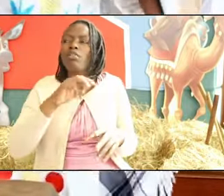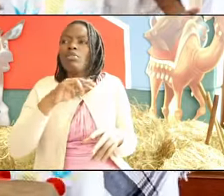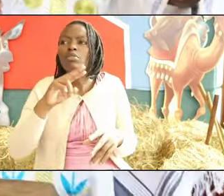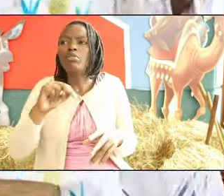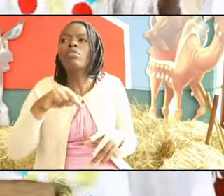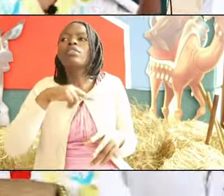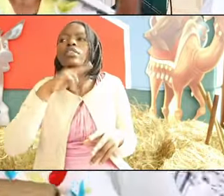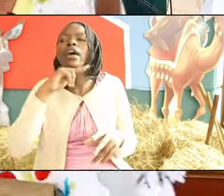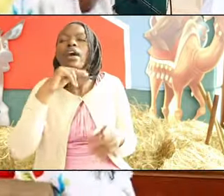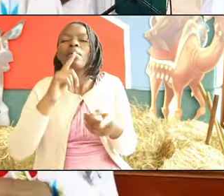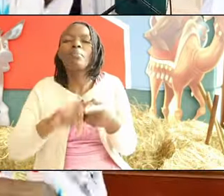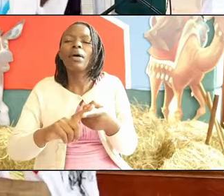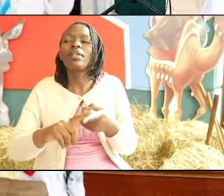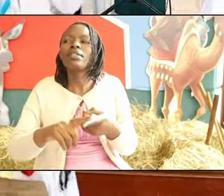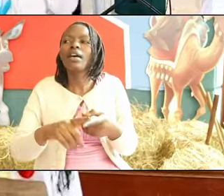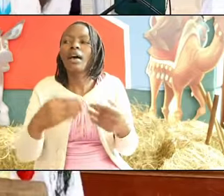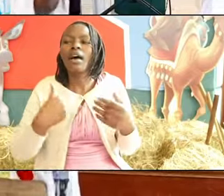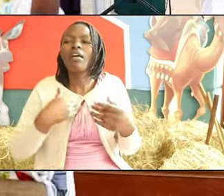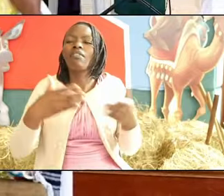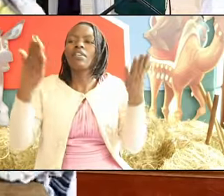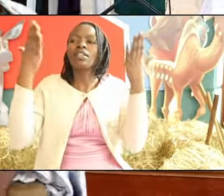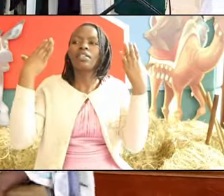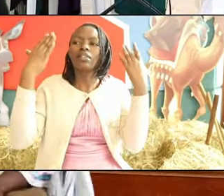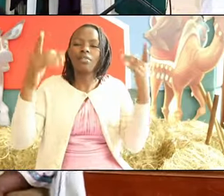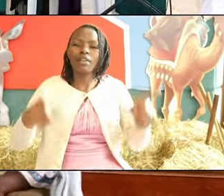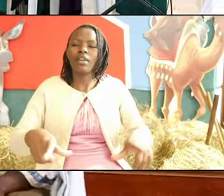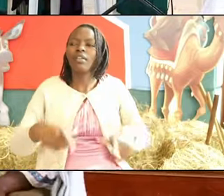garbage. Father!